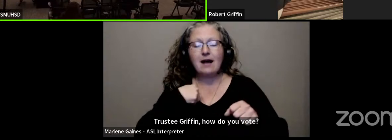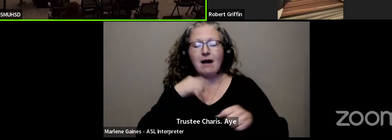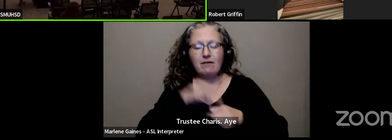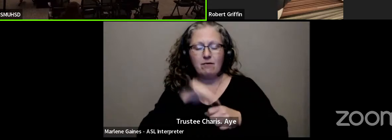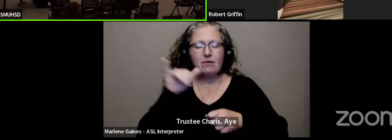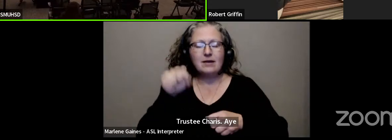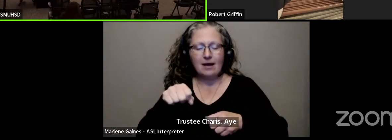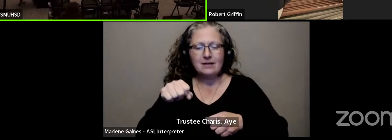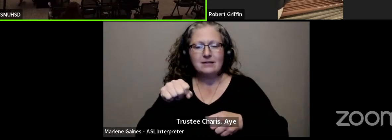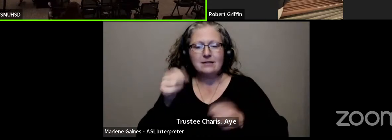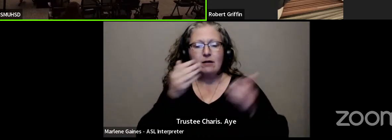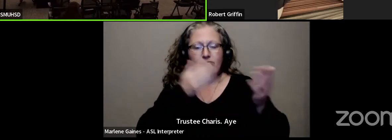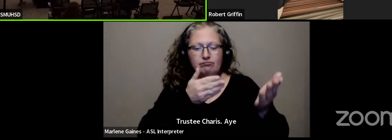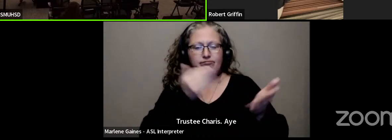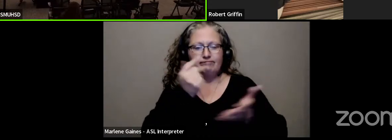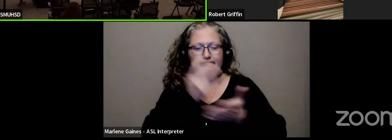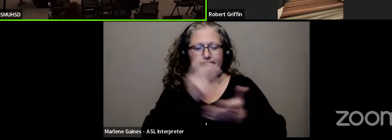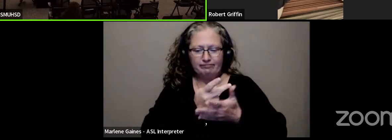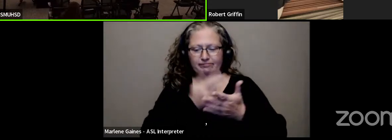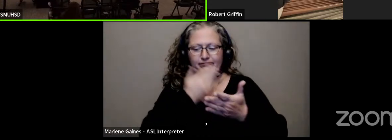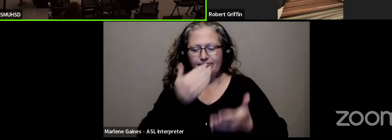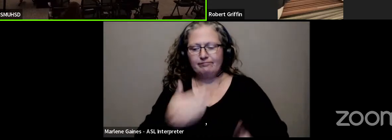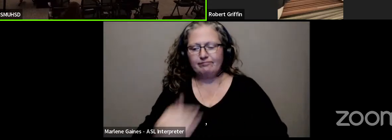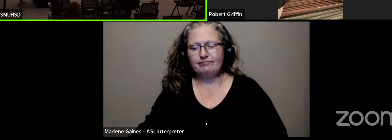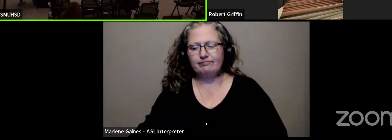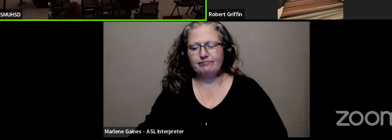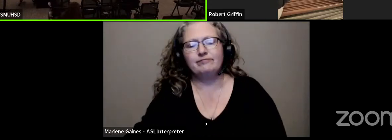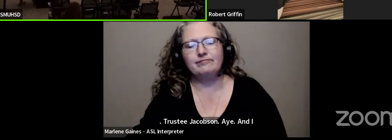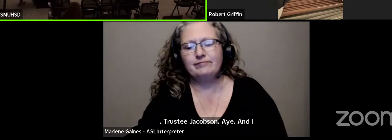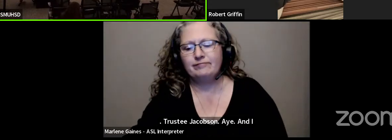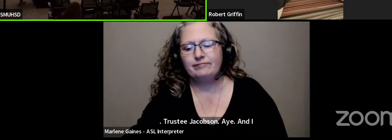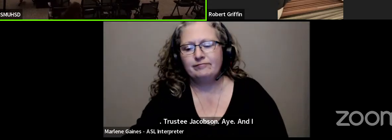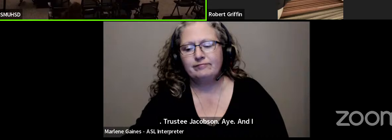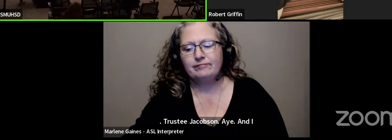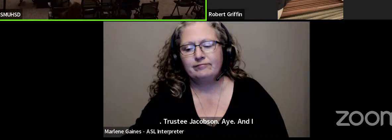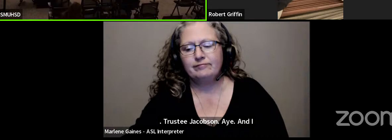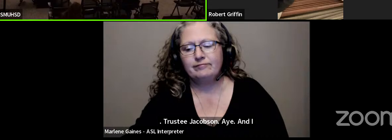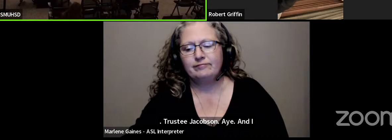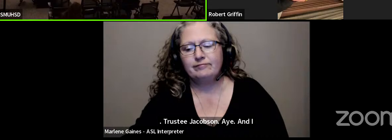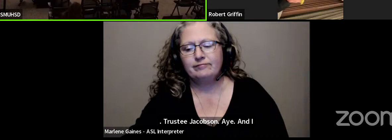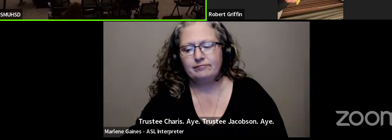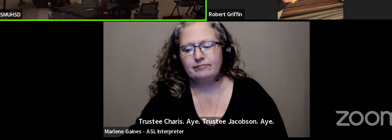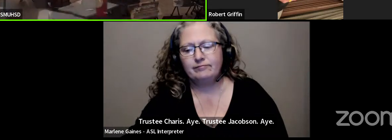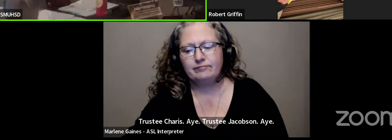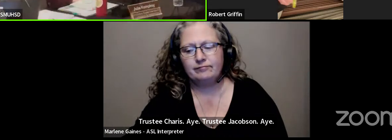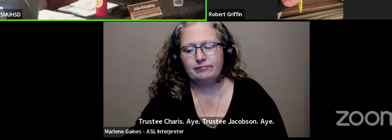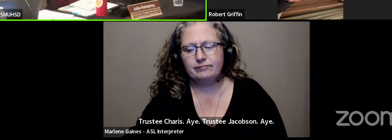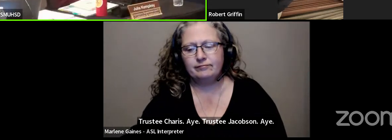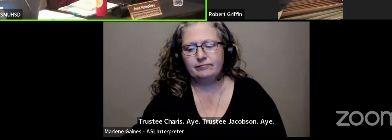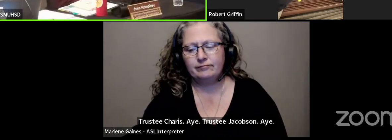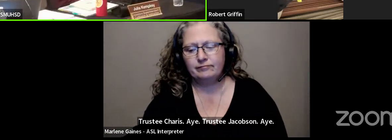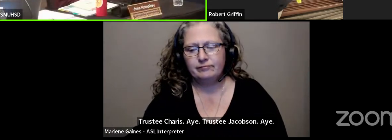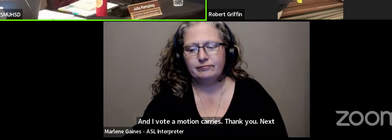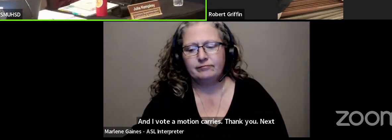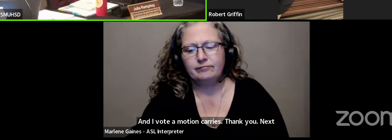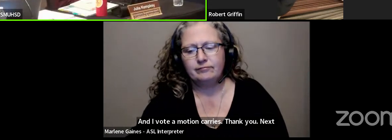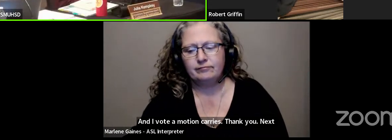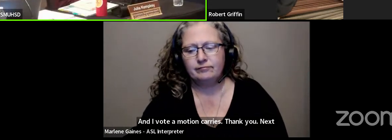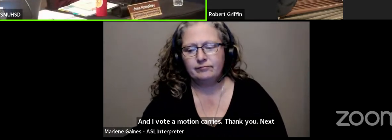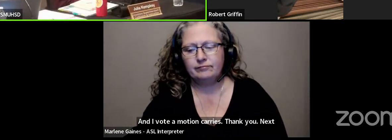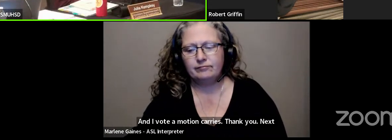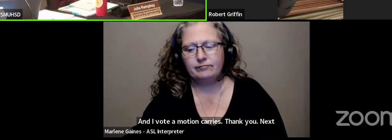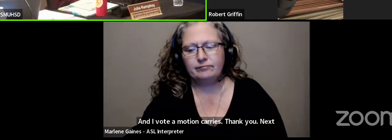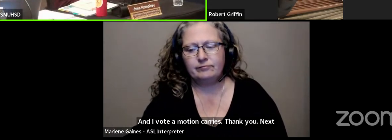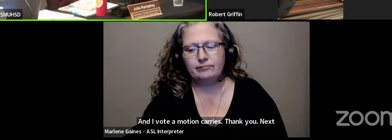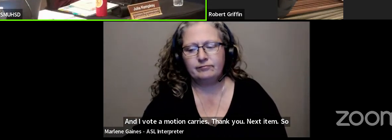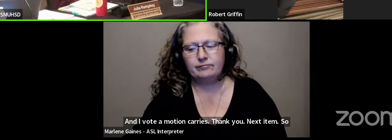aye. Motion carries. Thank you. Next item. So this next item is a course of study